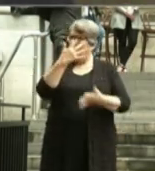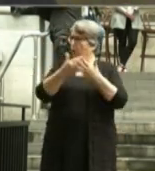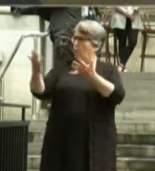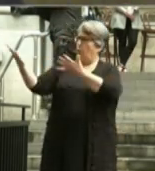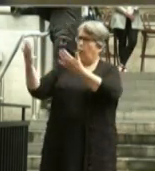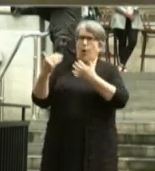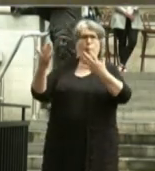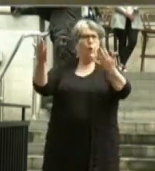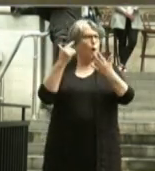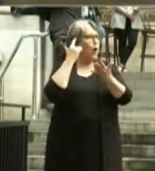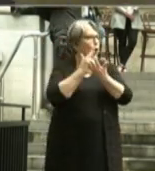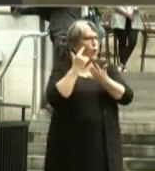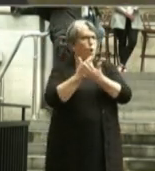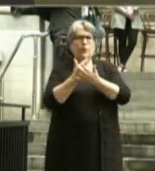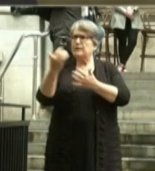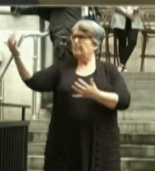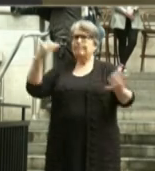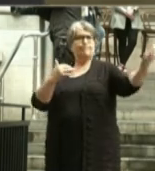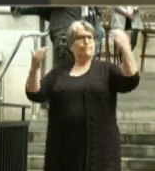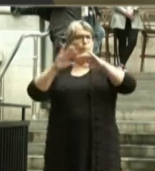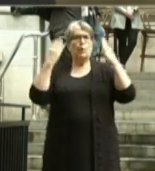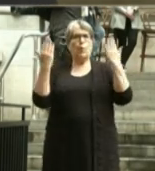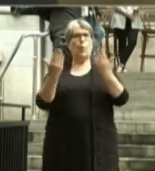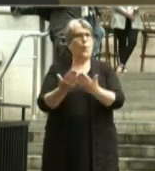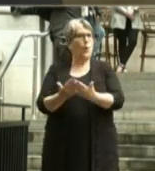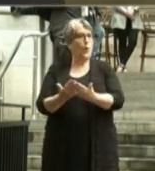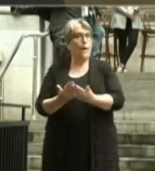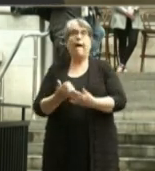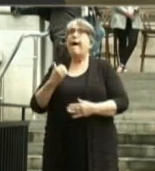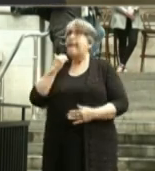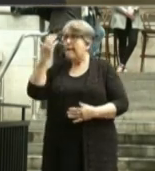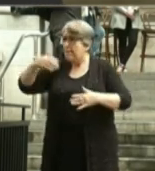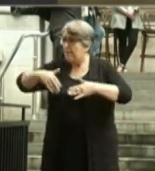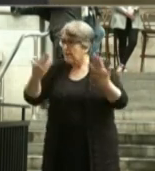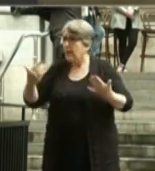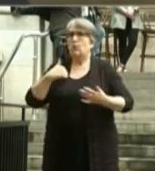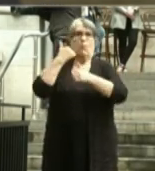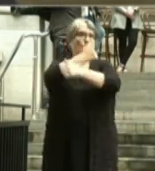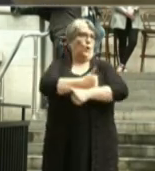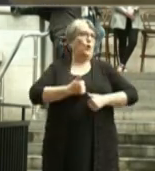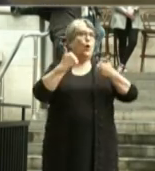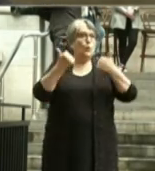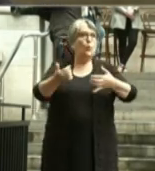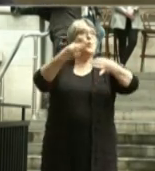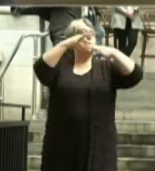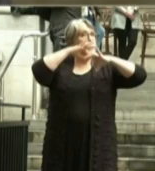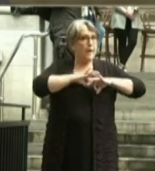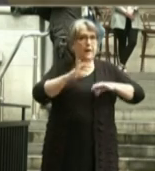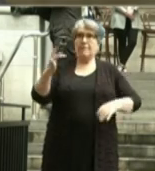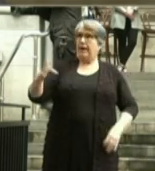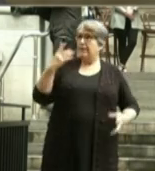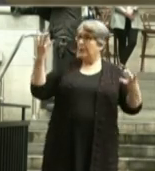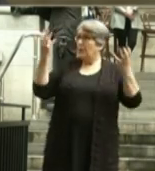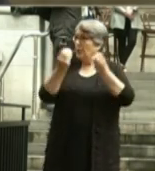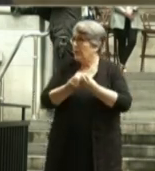have welcomed waves of migration from all over the world. And every day, we enjoy the benefits of living